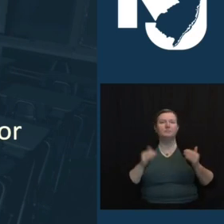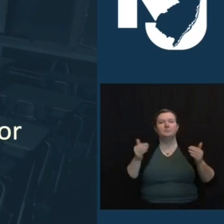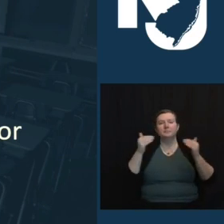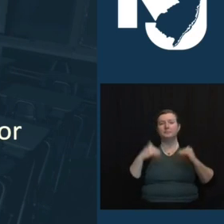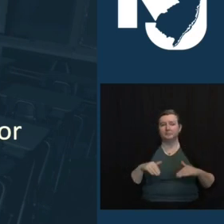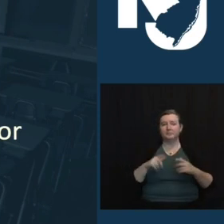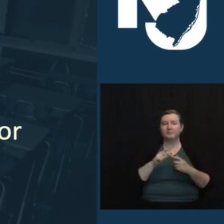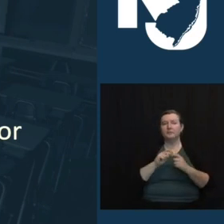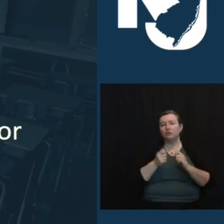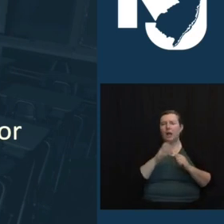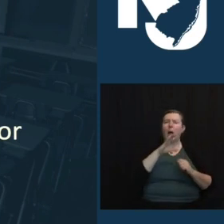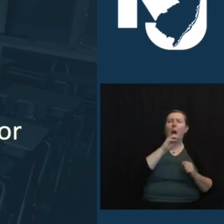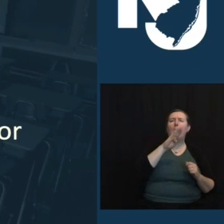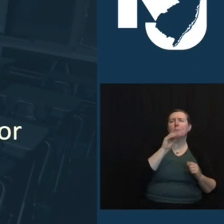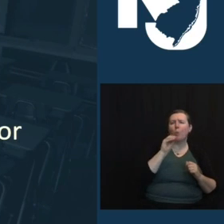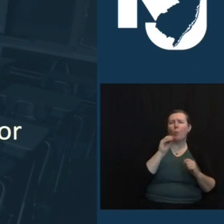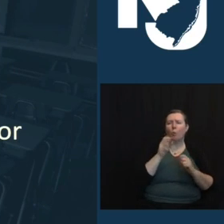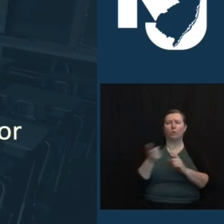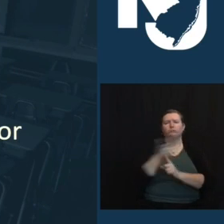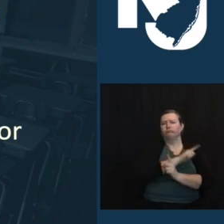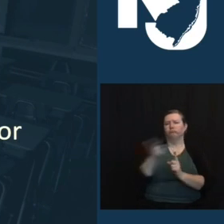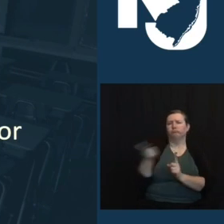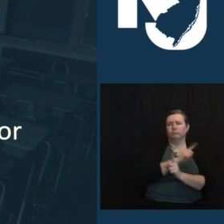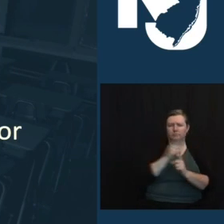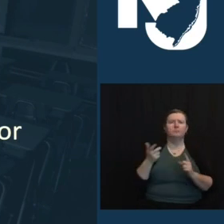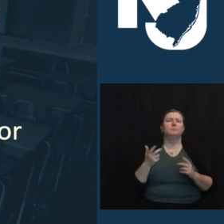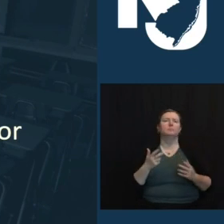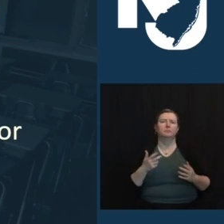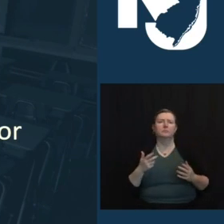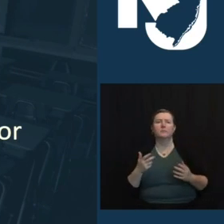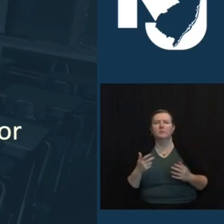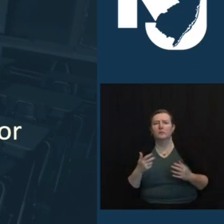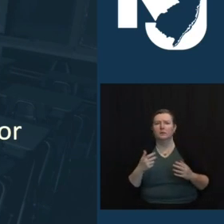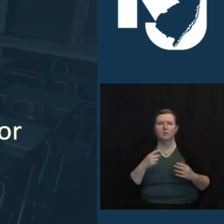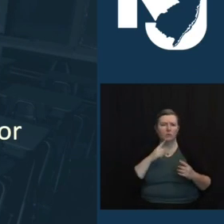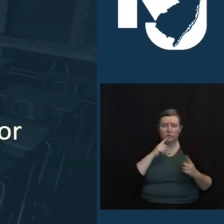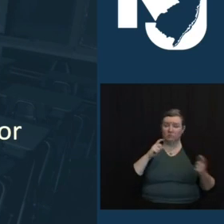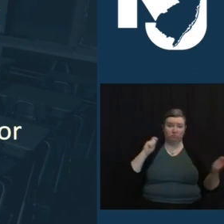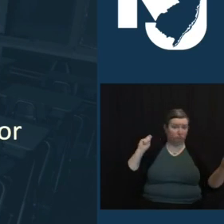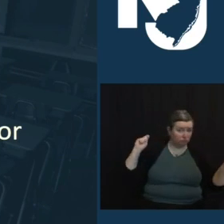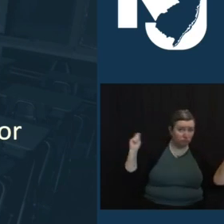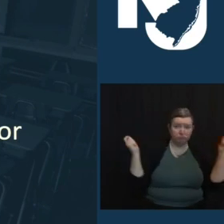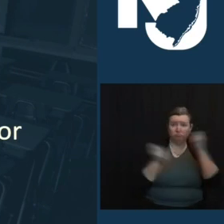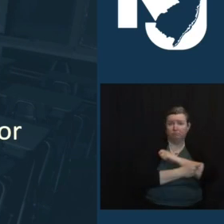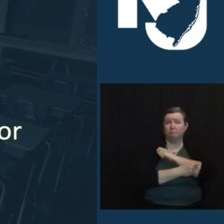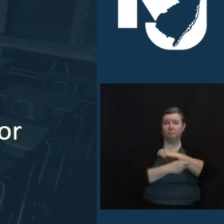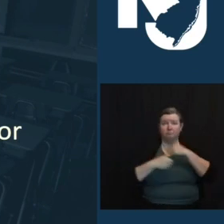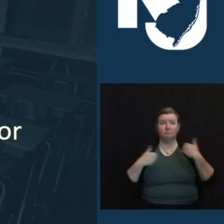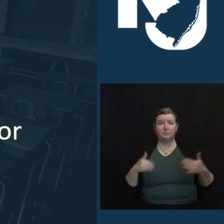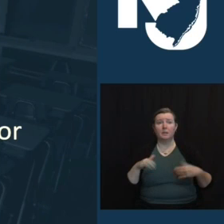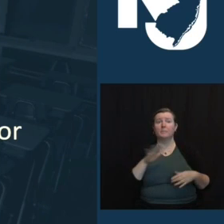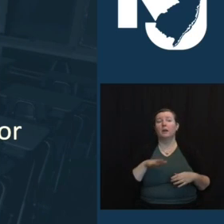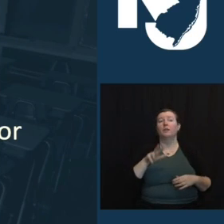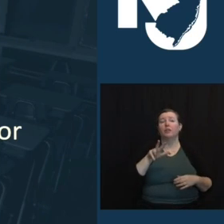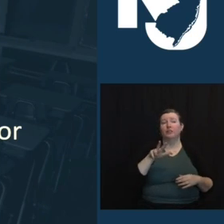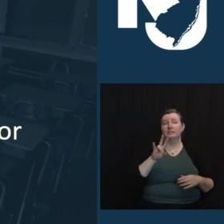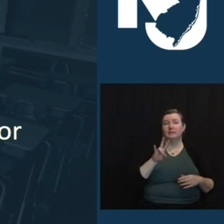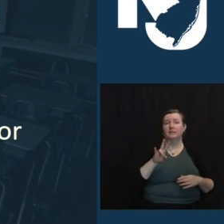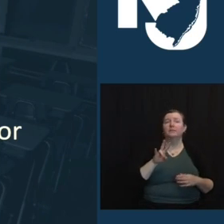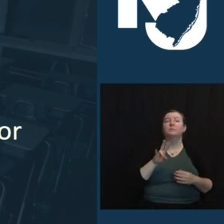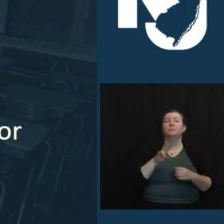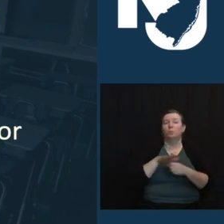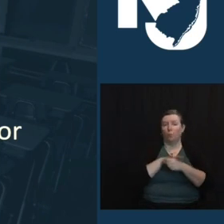over the past week is the biggest shift we have seen. Some 37 of our local education agencies are using